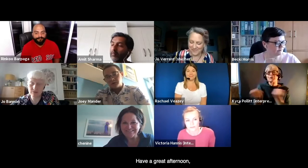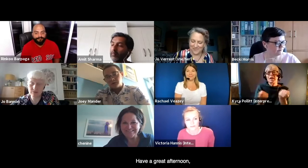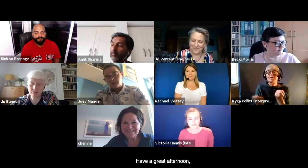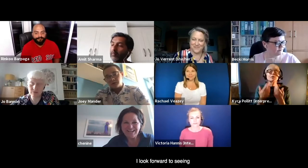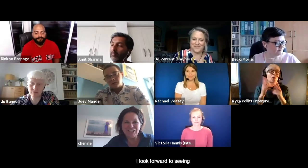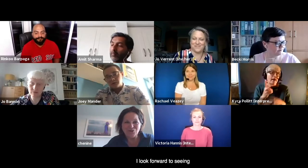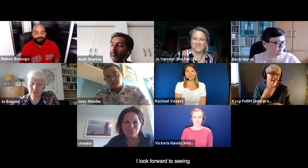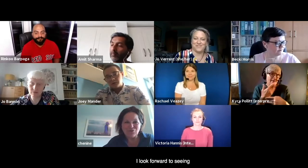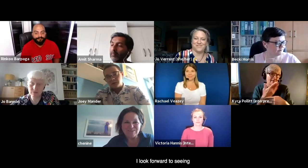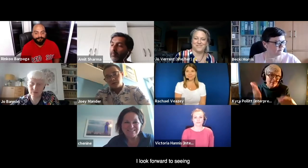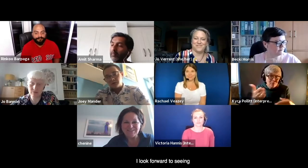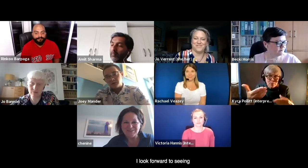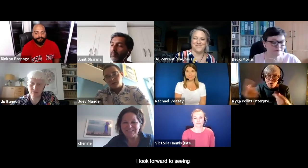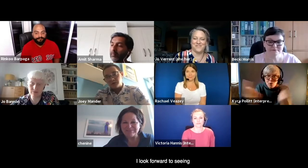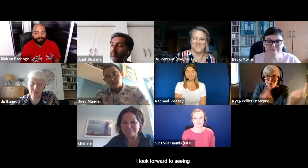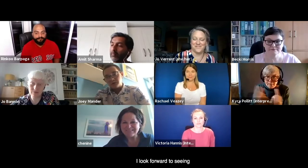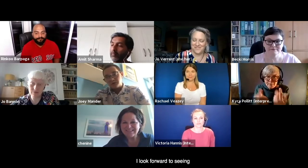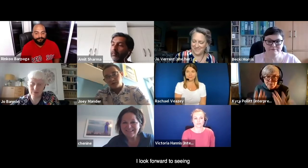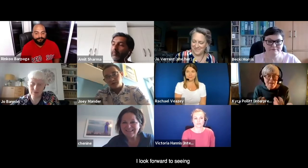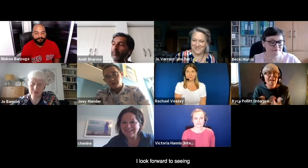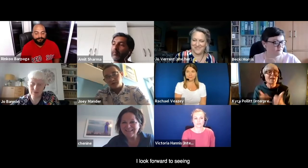afternoon. I look forward to